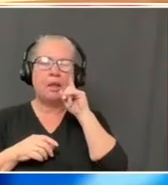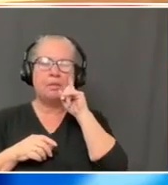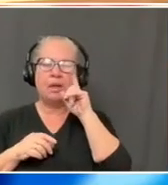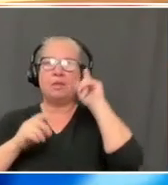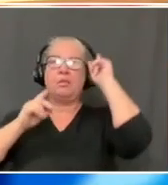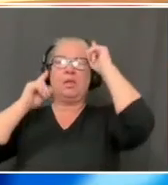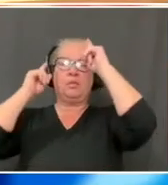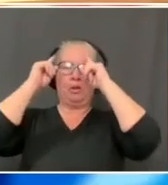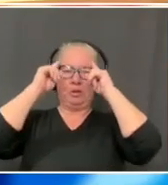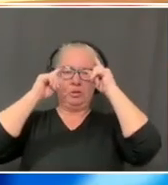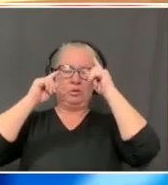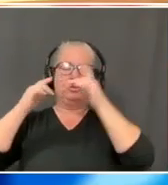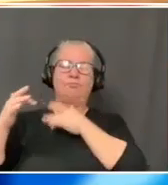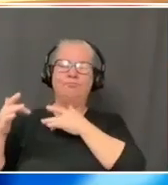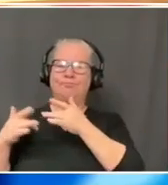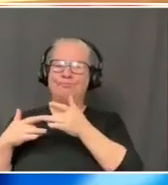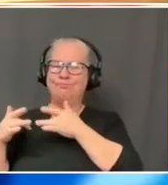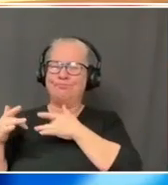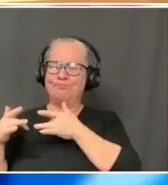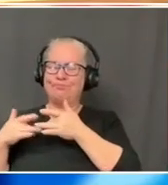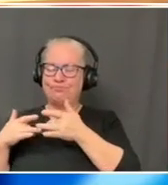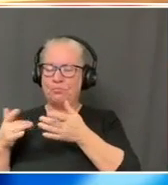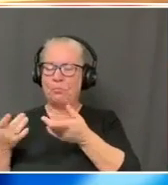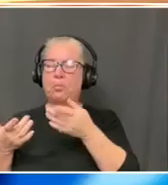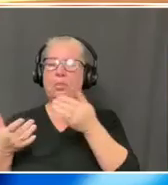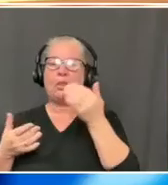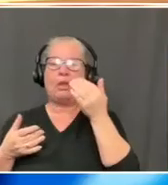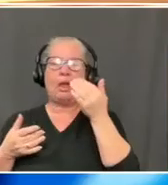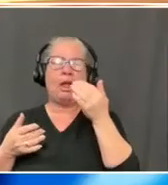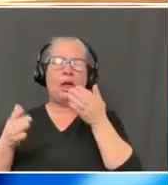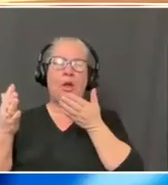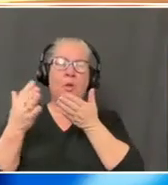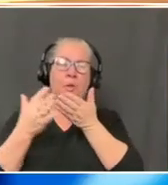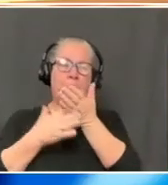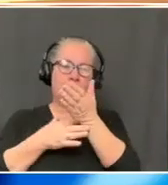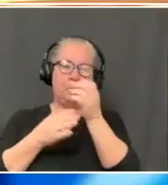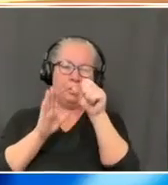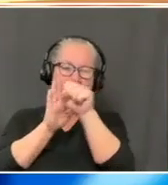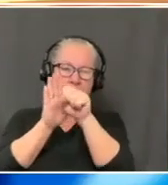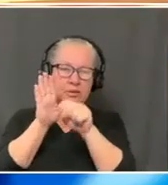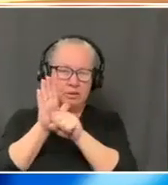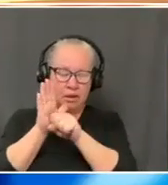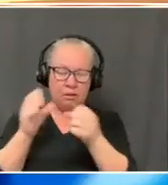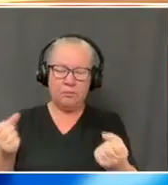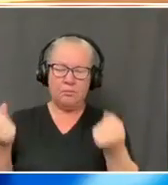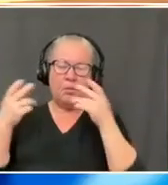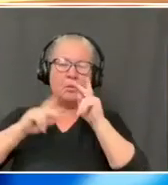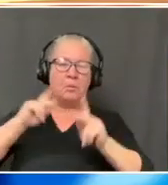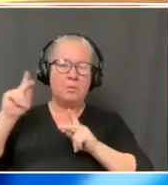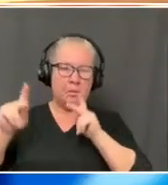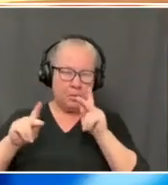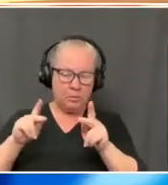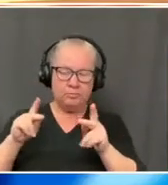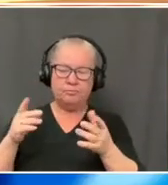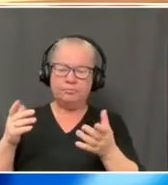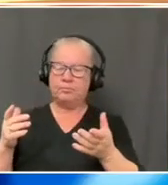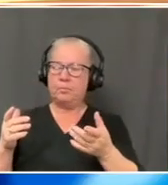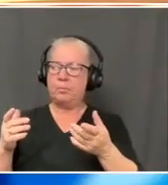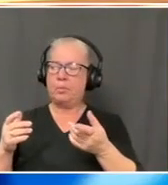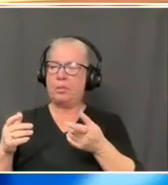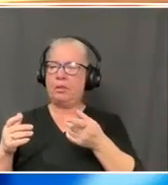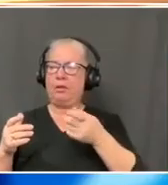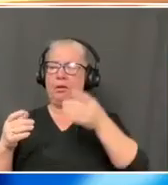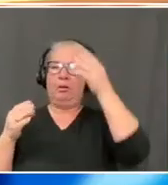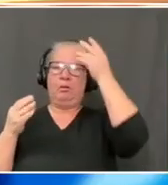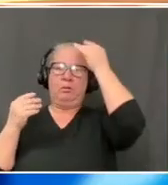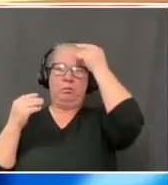only in LAUSD, but I actually think across the state, a lot of folks are concerned that districts are contracting out a lot of